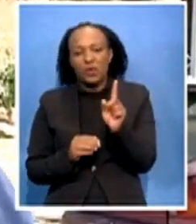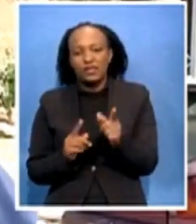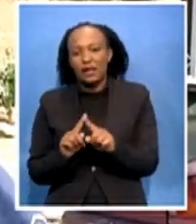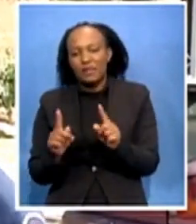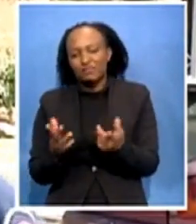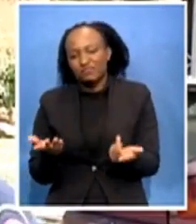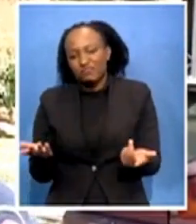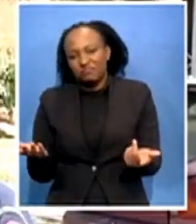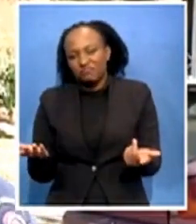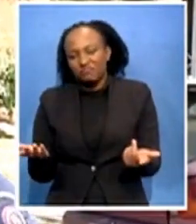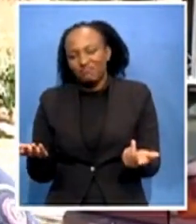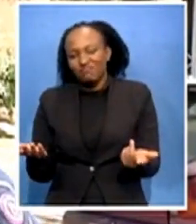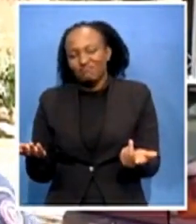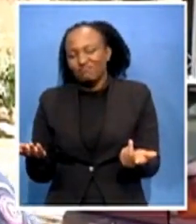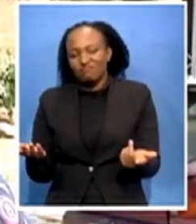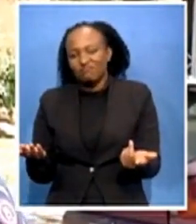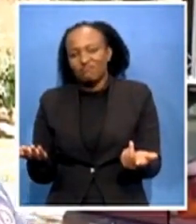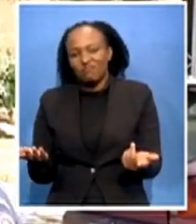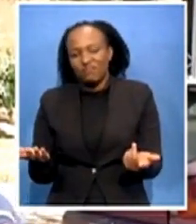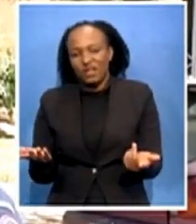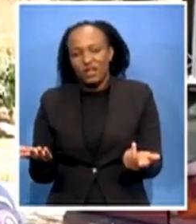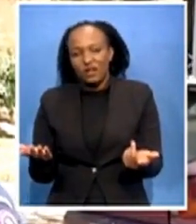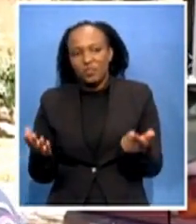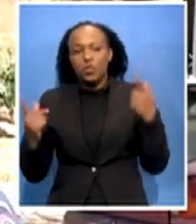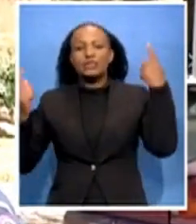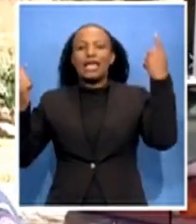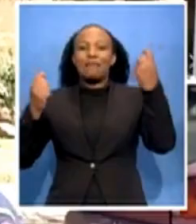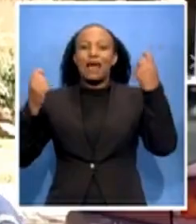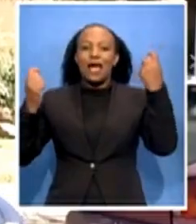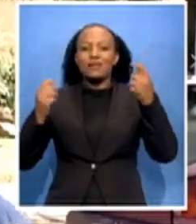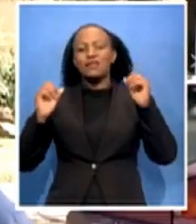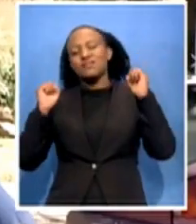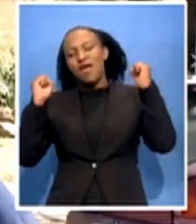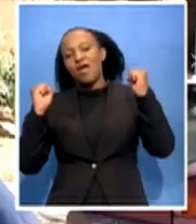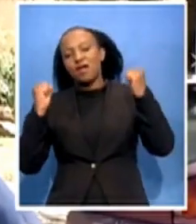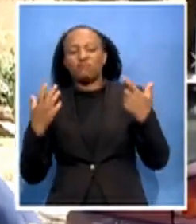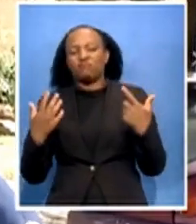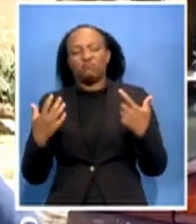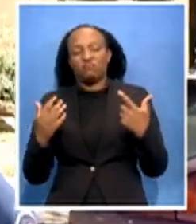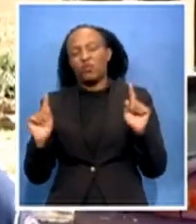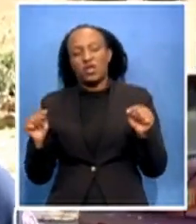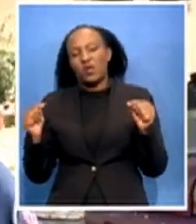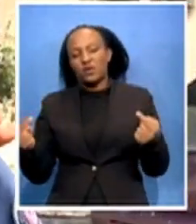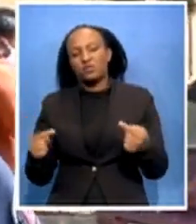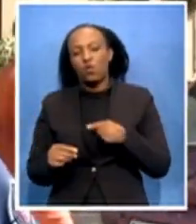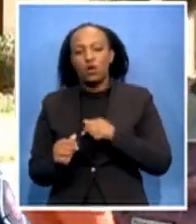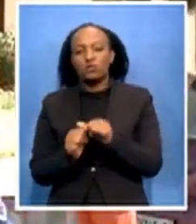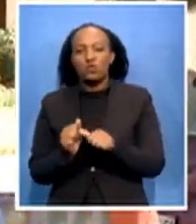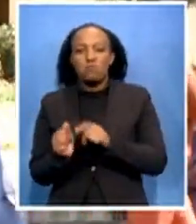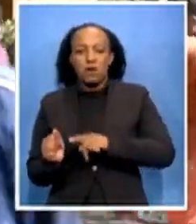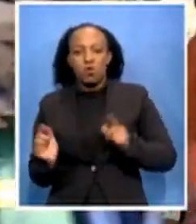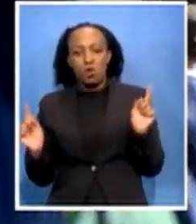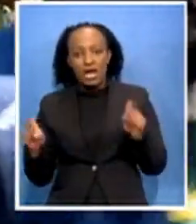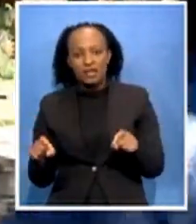really start celebrating anything only because the Deputy President is coming here. Thank you very much. That is the MAP